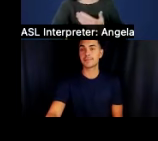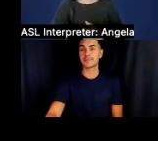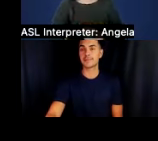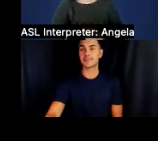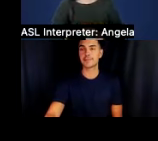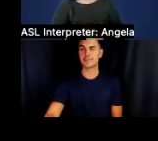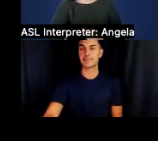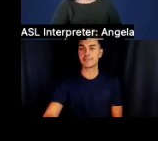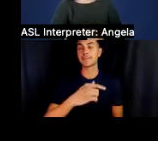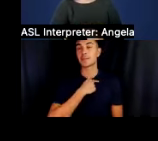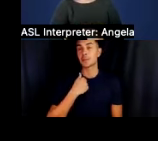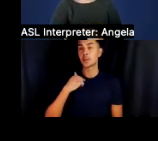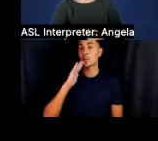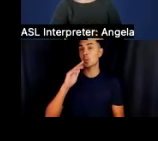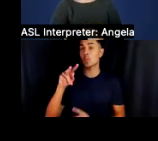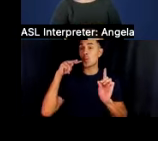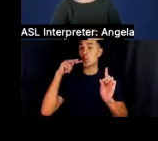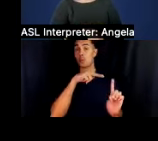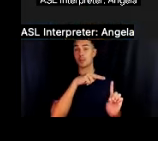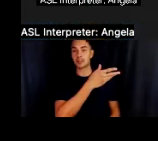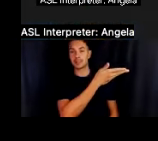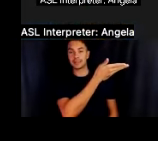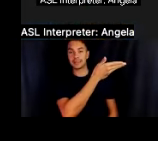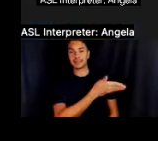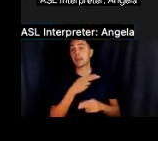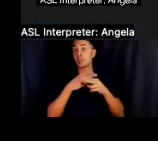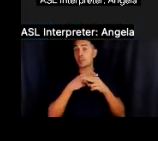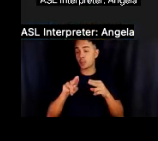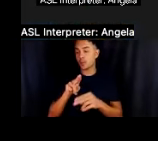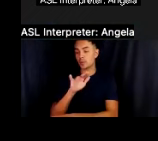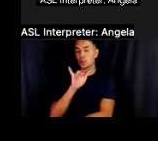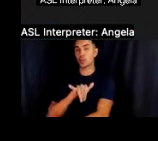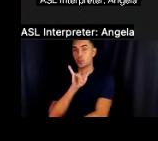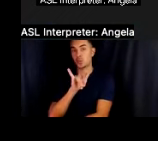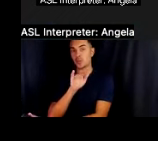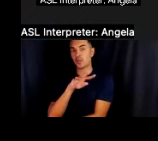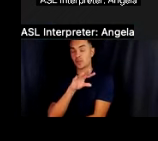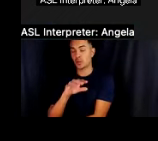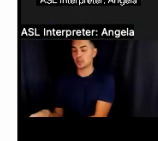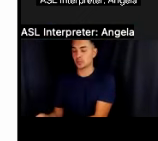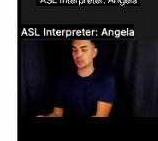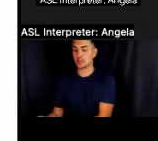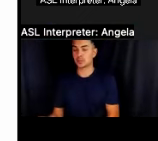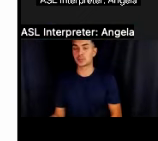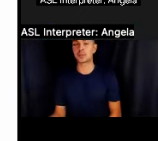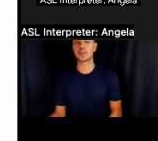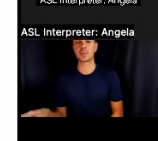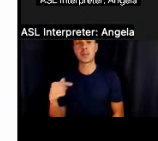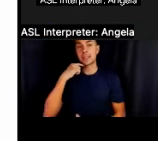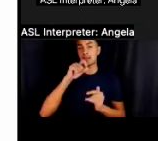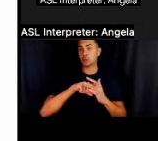So we'll watch this brief YouTube video. I think, Deb, you have to be the one to start it. I'm sorry.